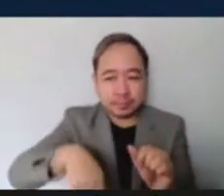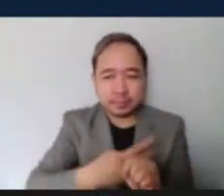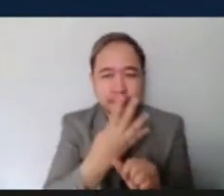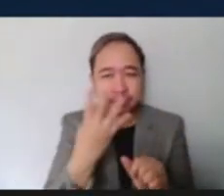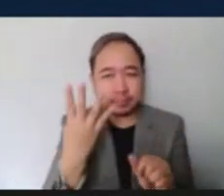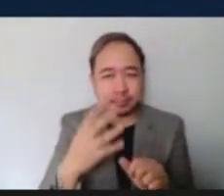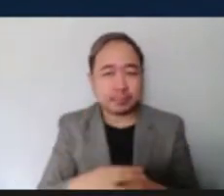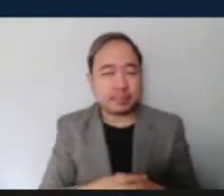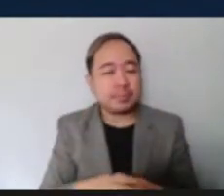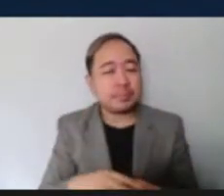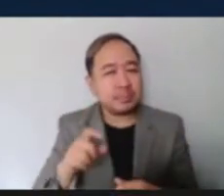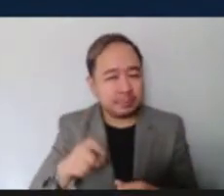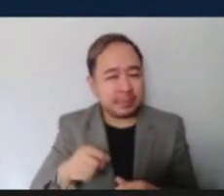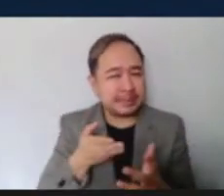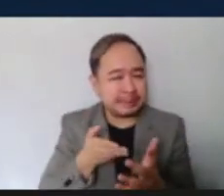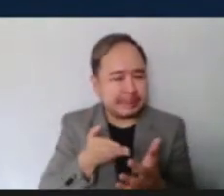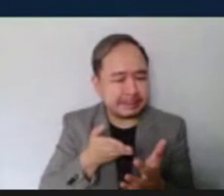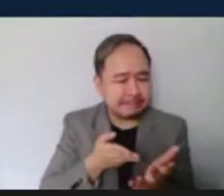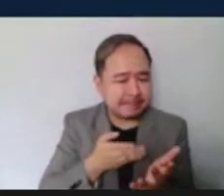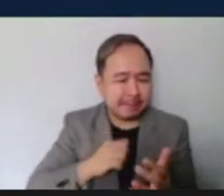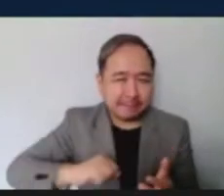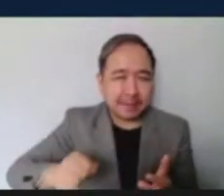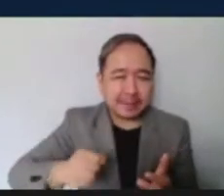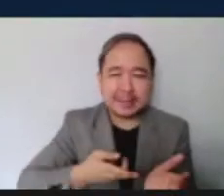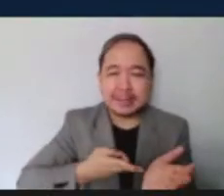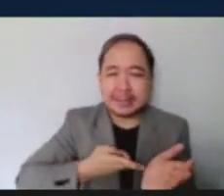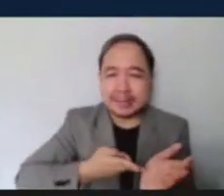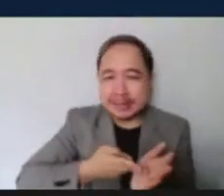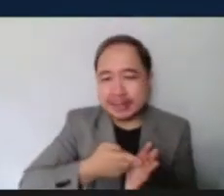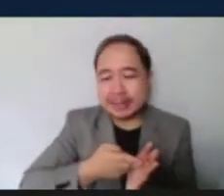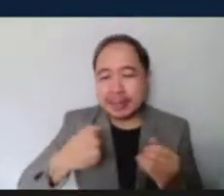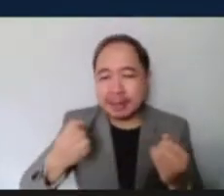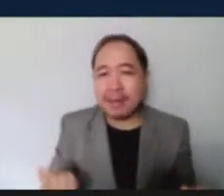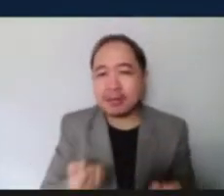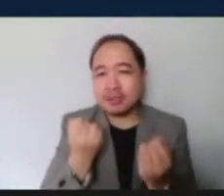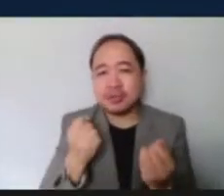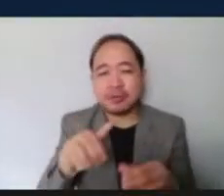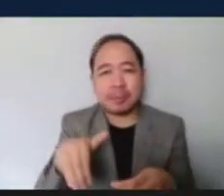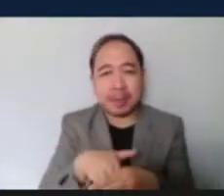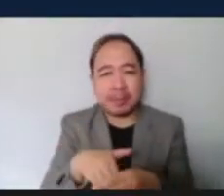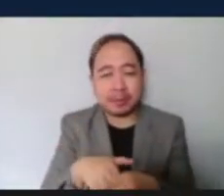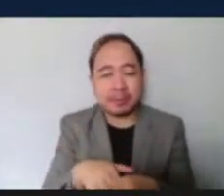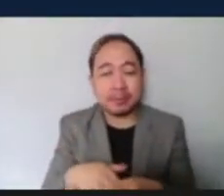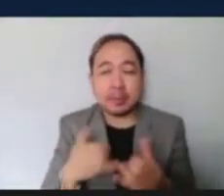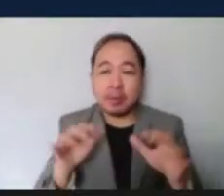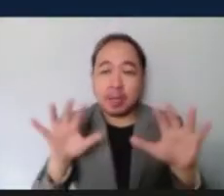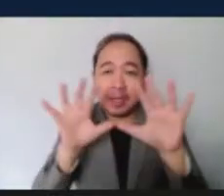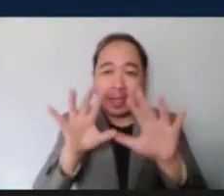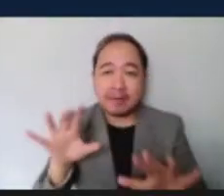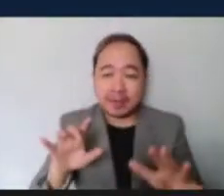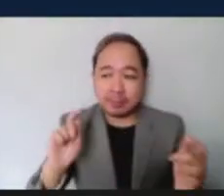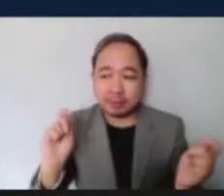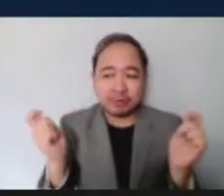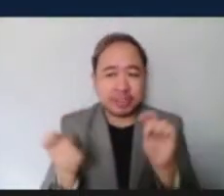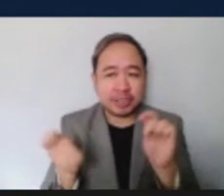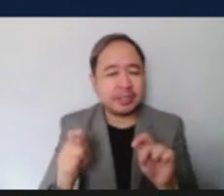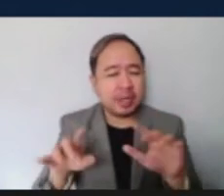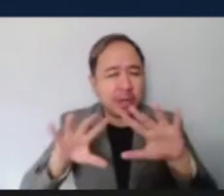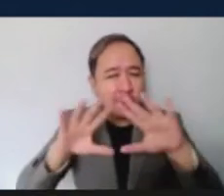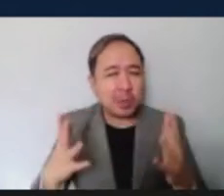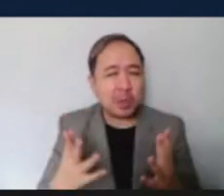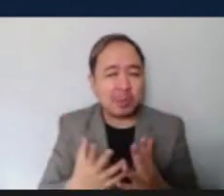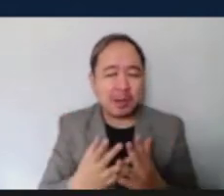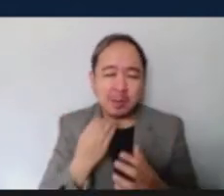immediate transparent and accountable climate action from member states the changes confronting our environment because of global warming are already